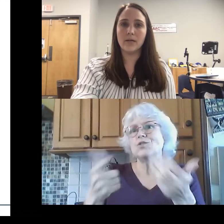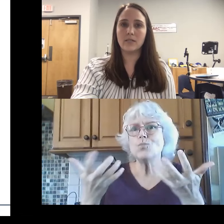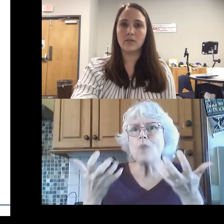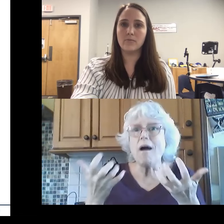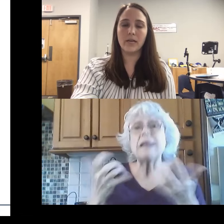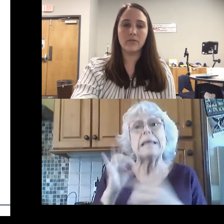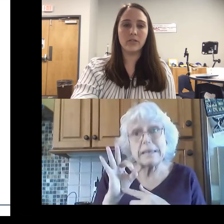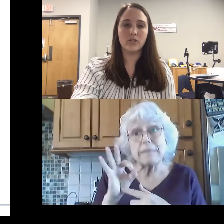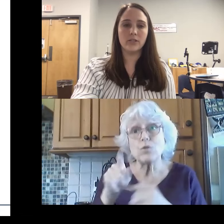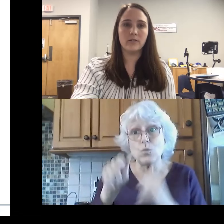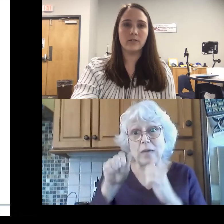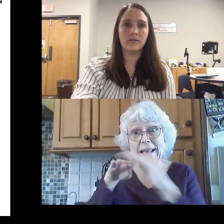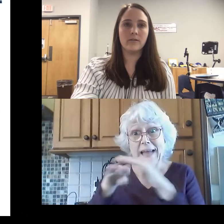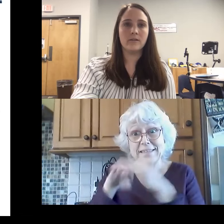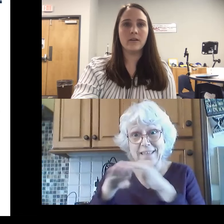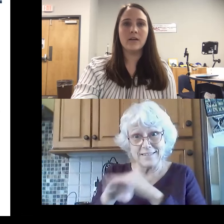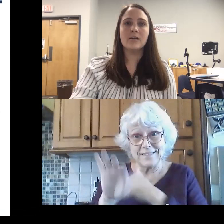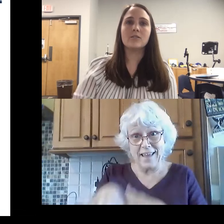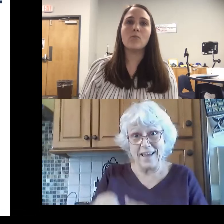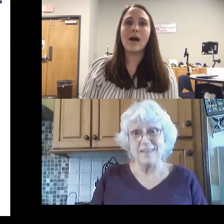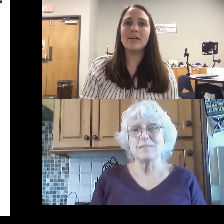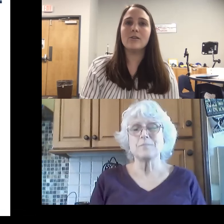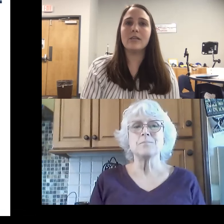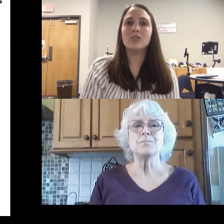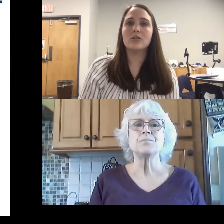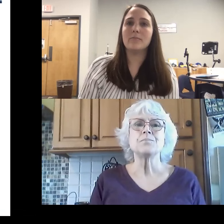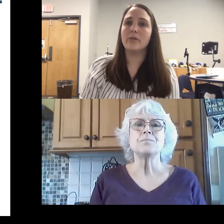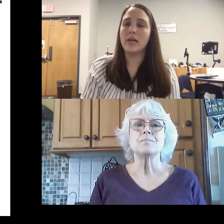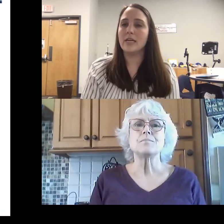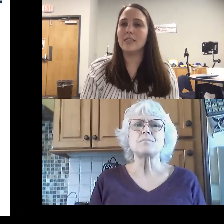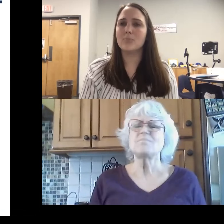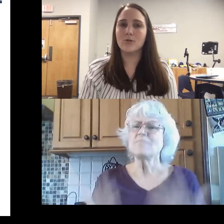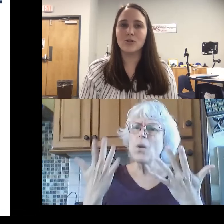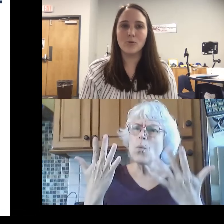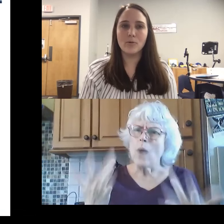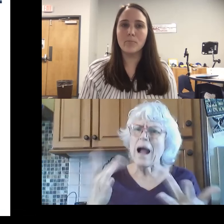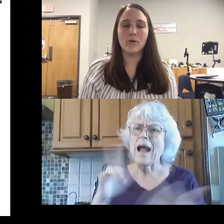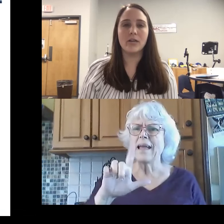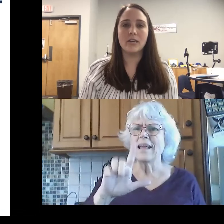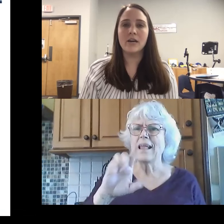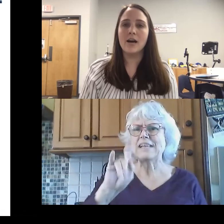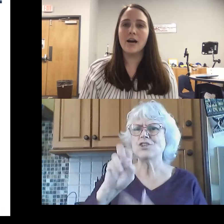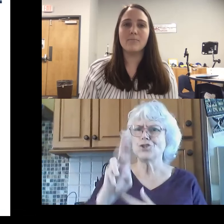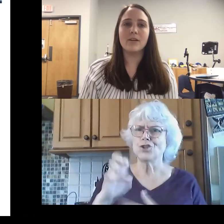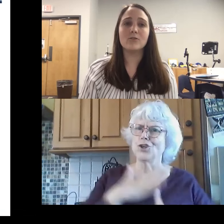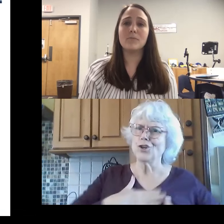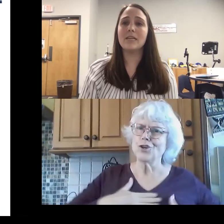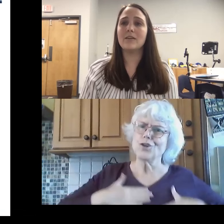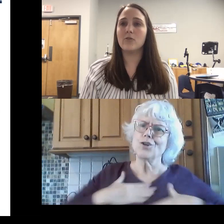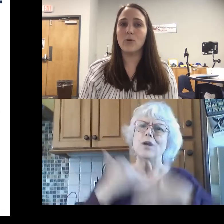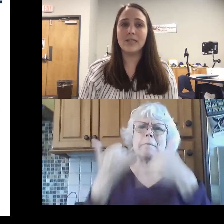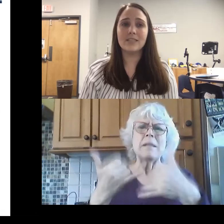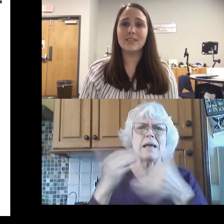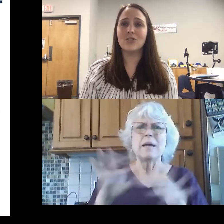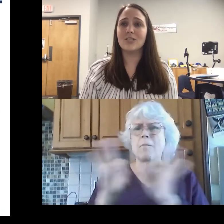aspects of play and leisure. So why are leisure and play and sports so important? There's many